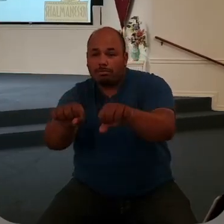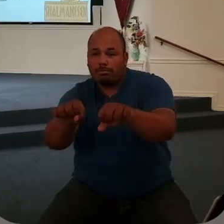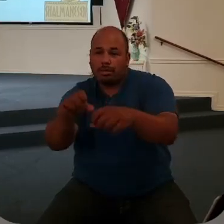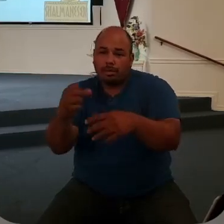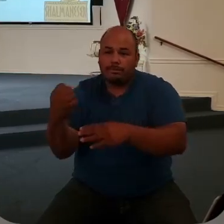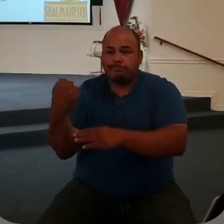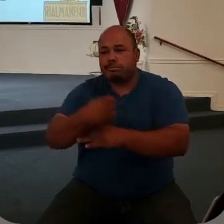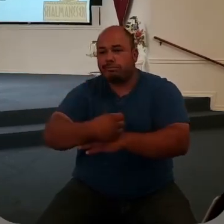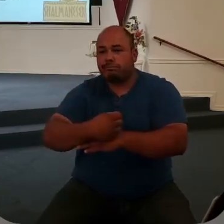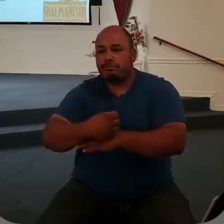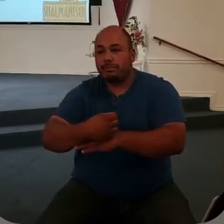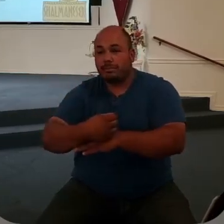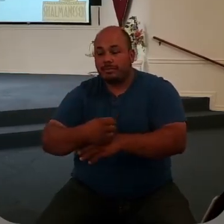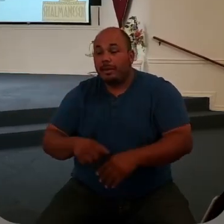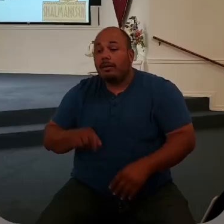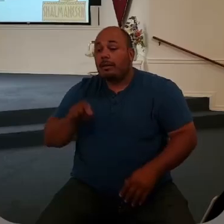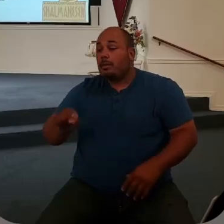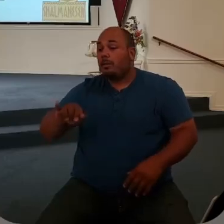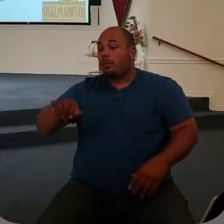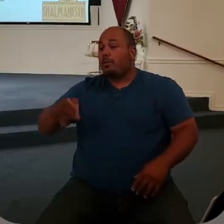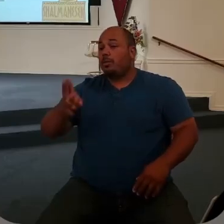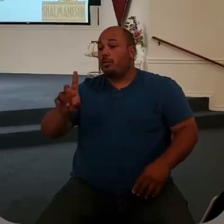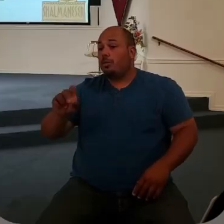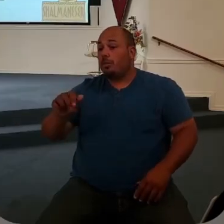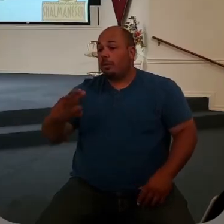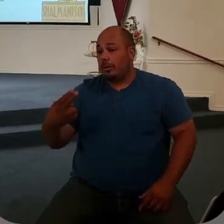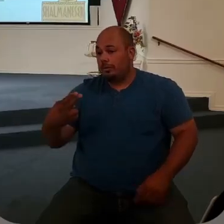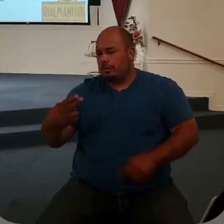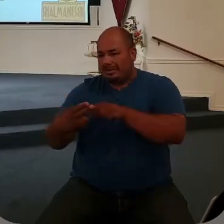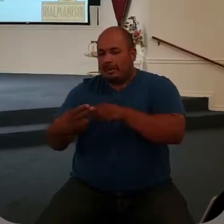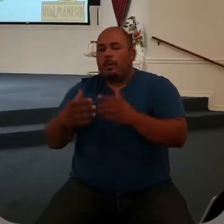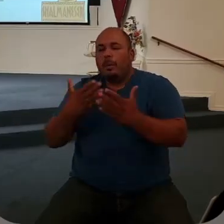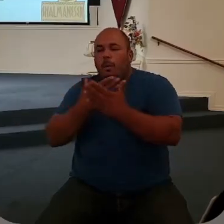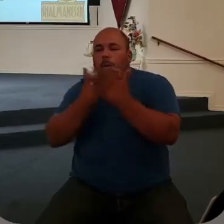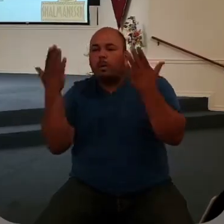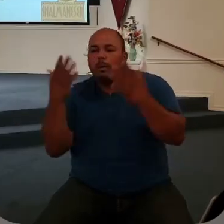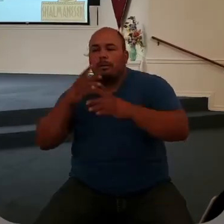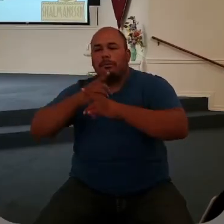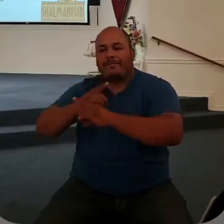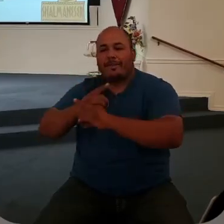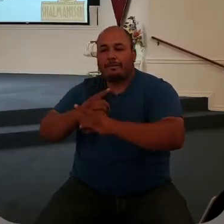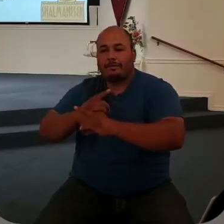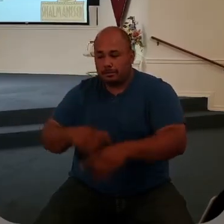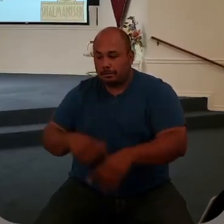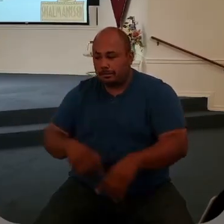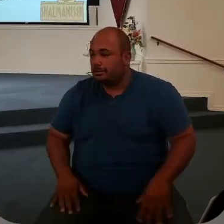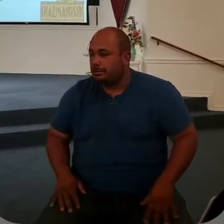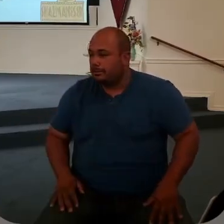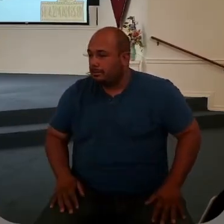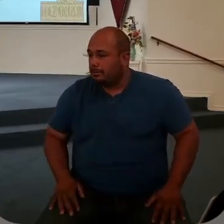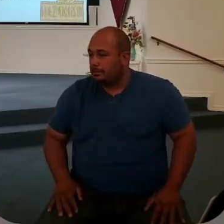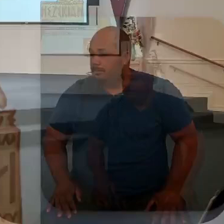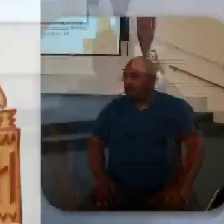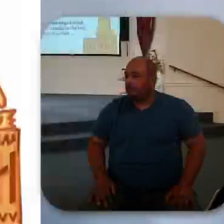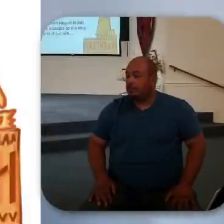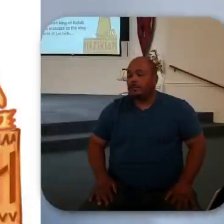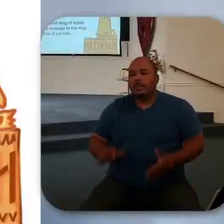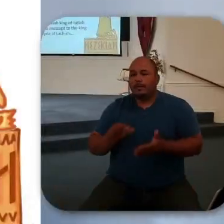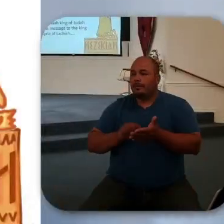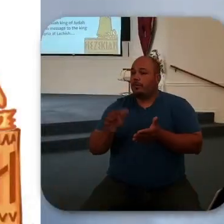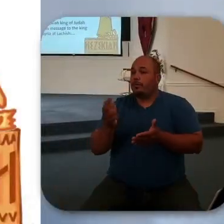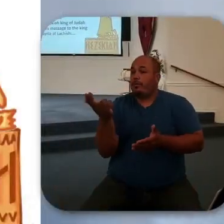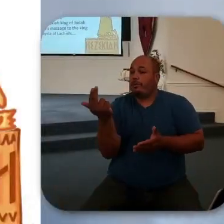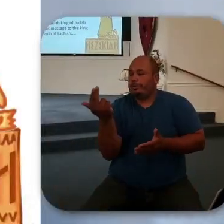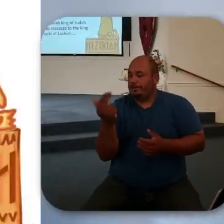Hezekiah had no defense against the Assyrians. So let's pick up the story again in verse 13. In